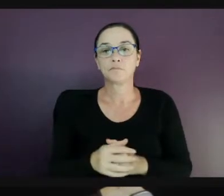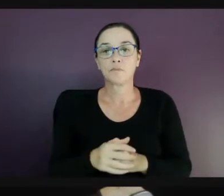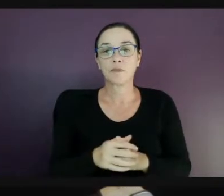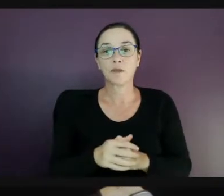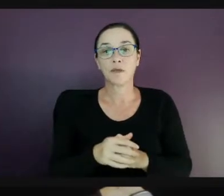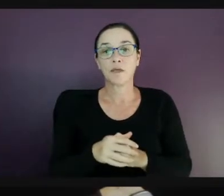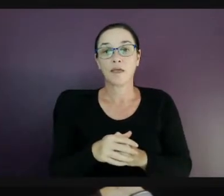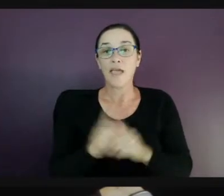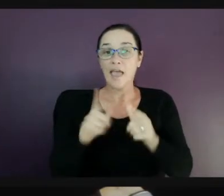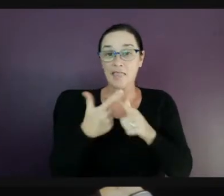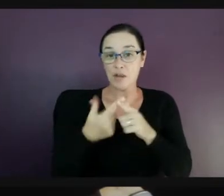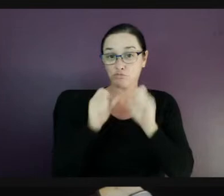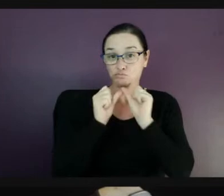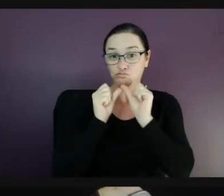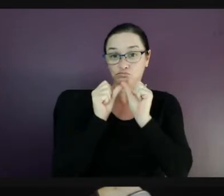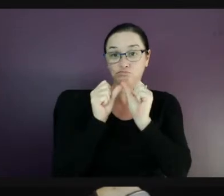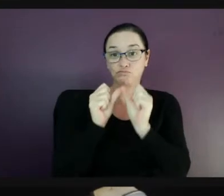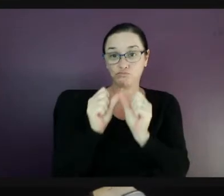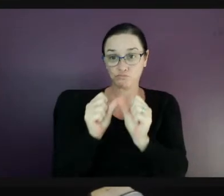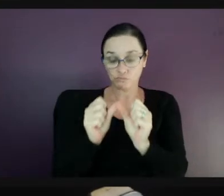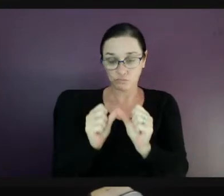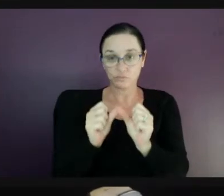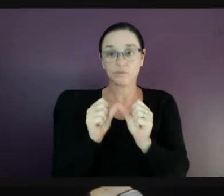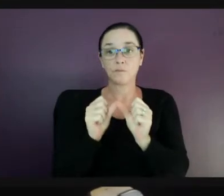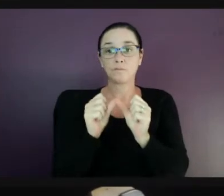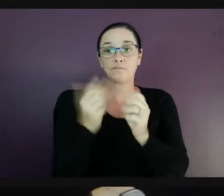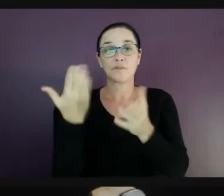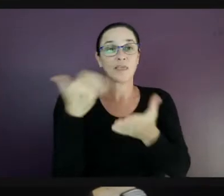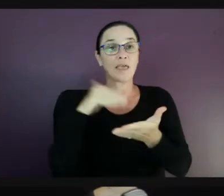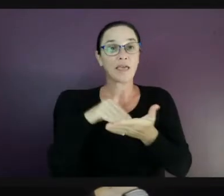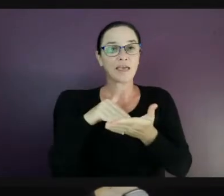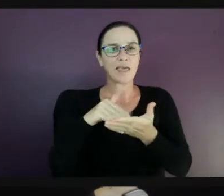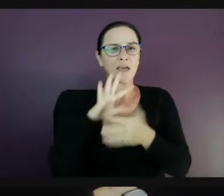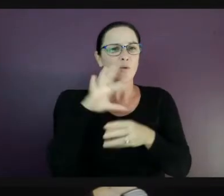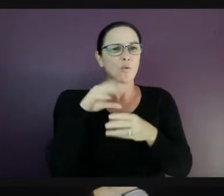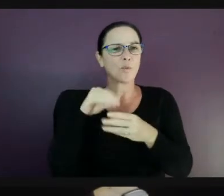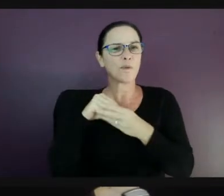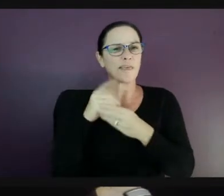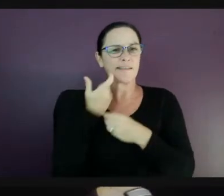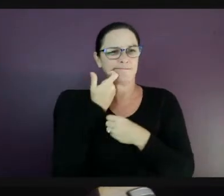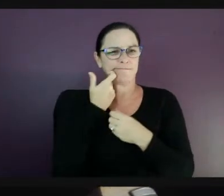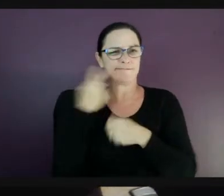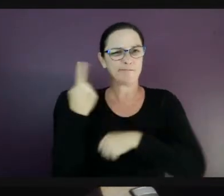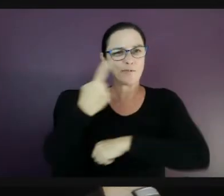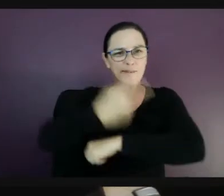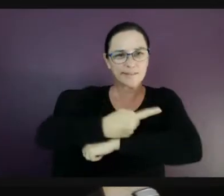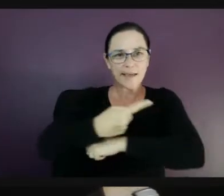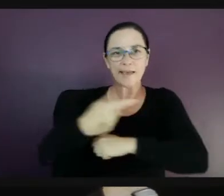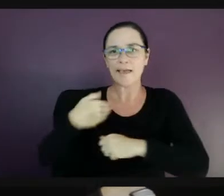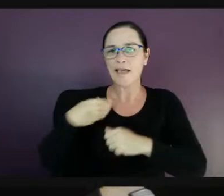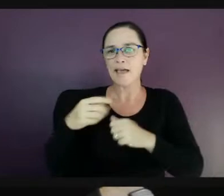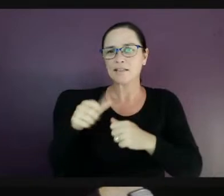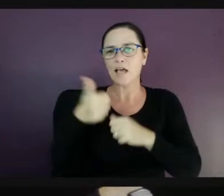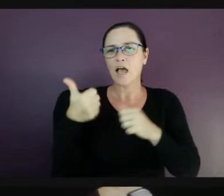for a while, and once again, just within the last day here, appears to have another gap beginning.